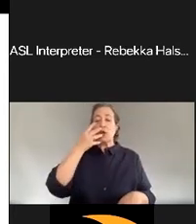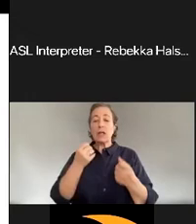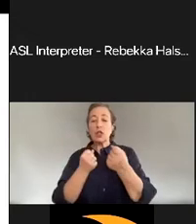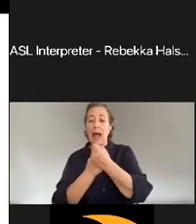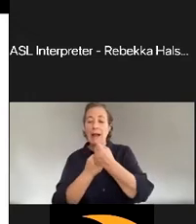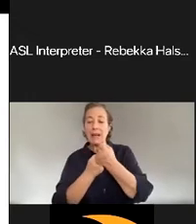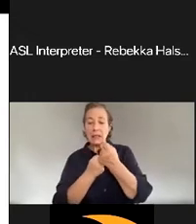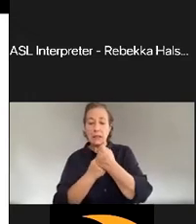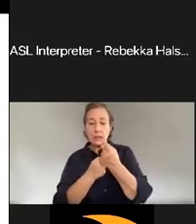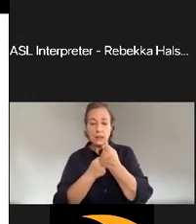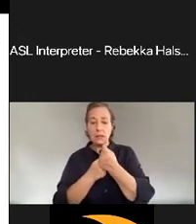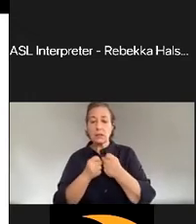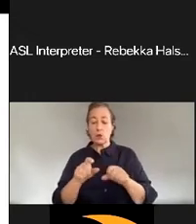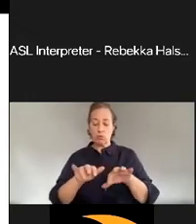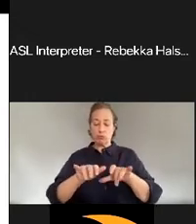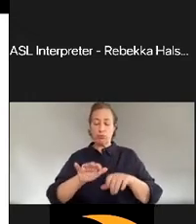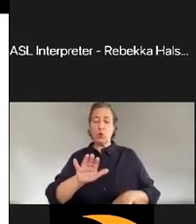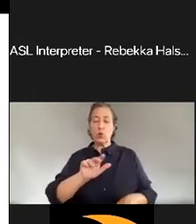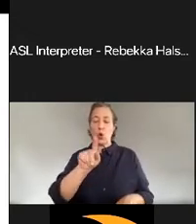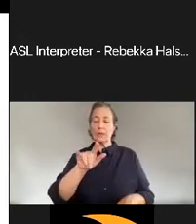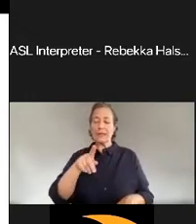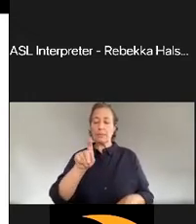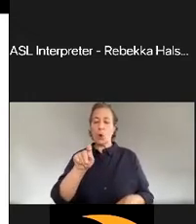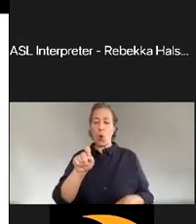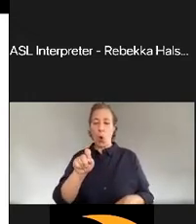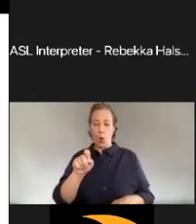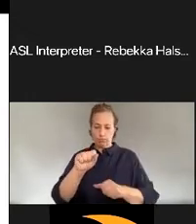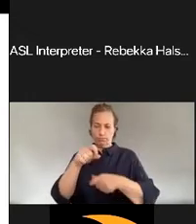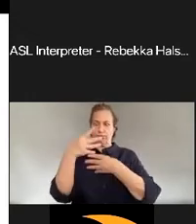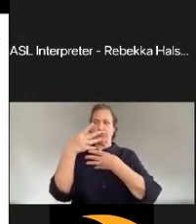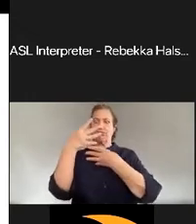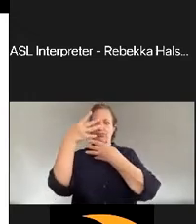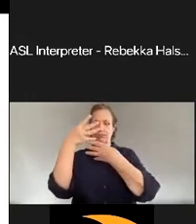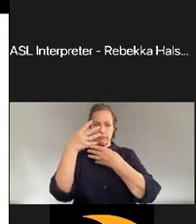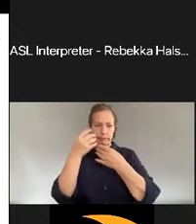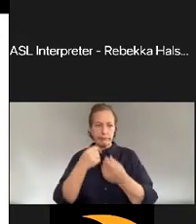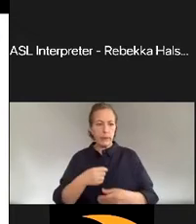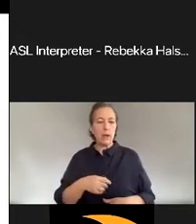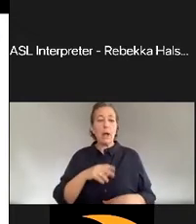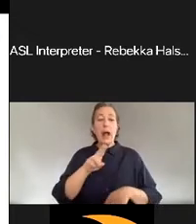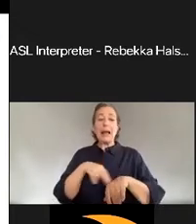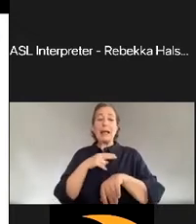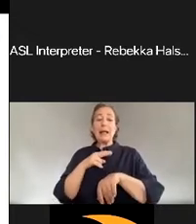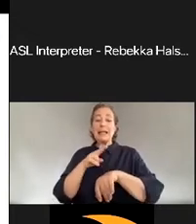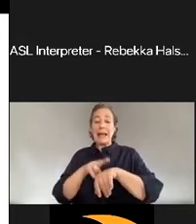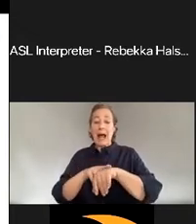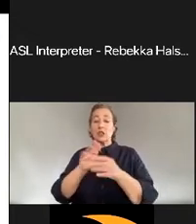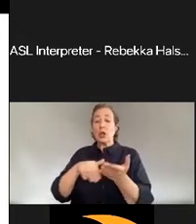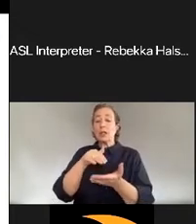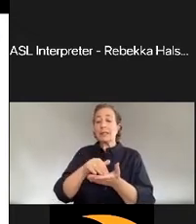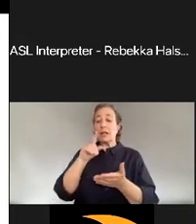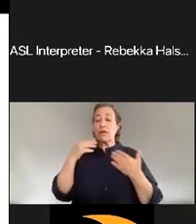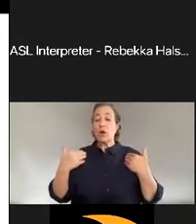and you can find great organizations. The National Center for Youth Law has done phenomenal work with disability rights